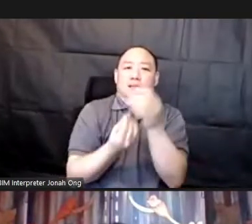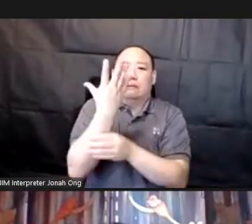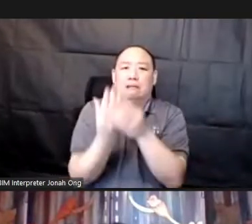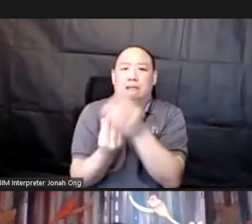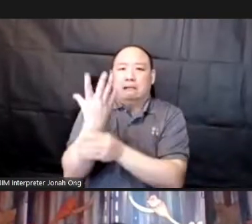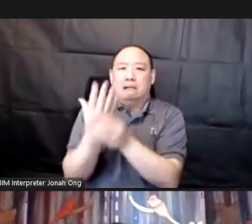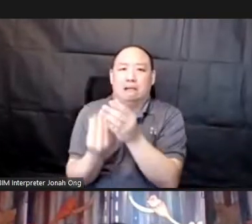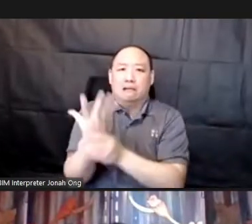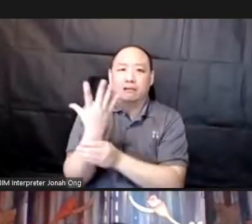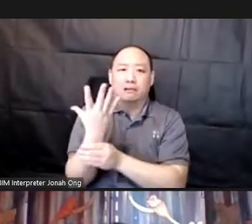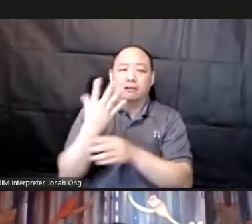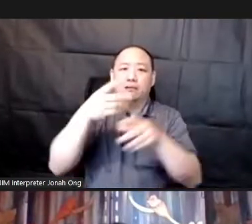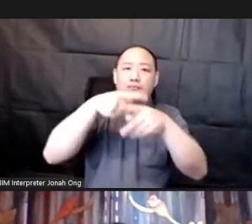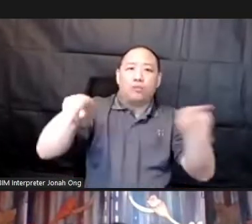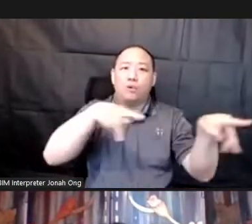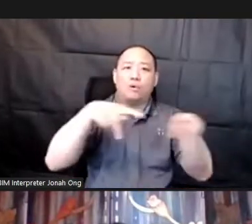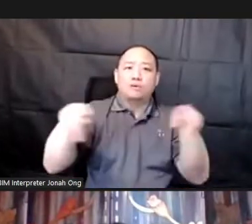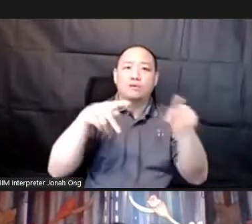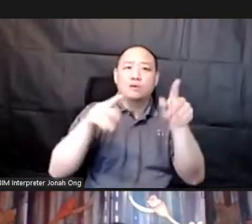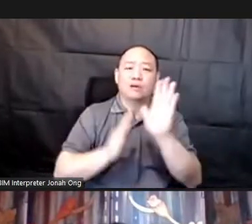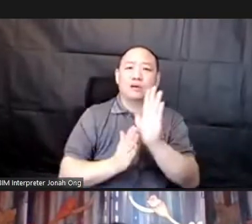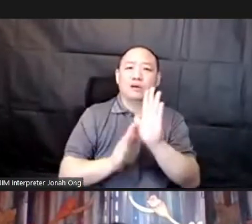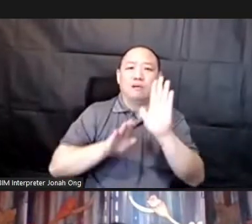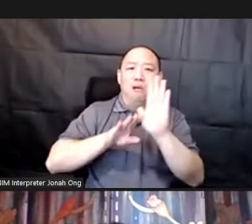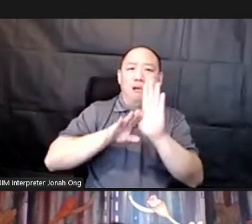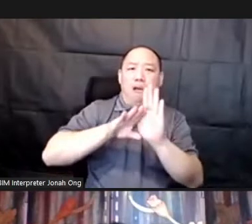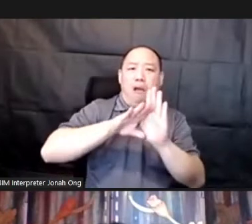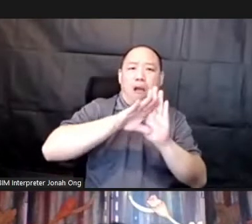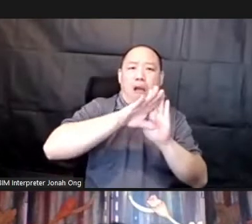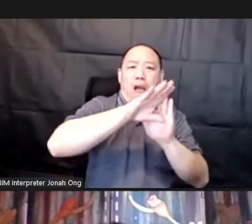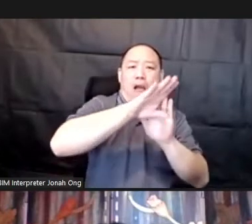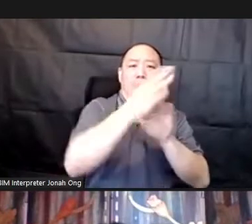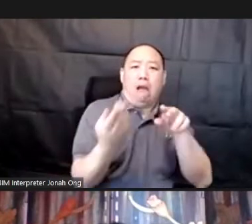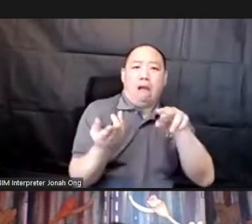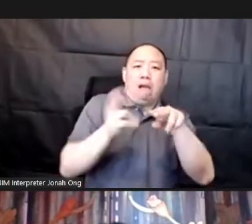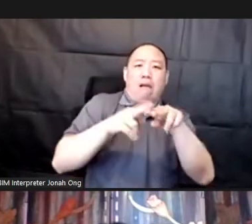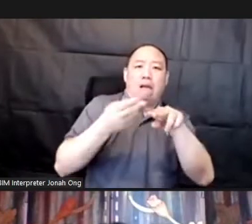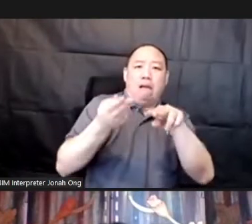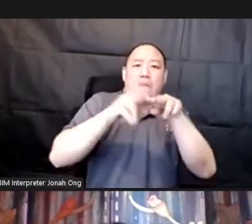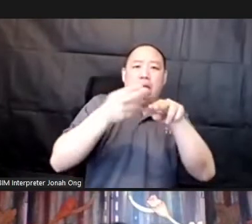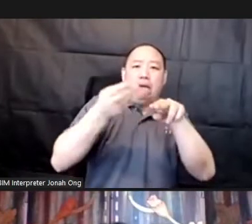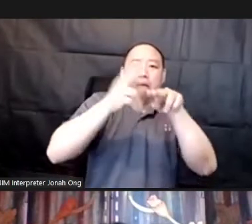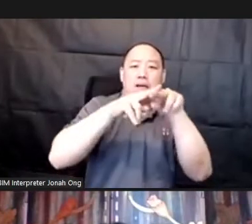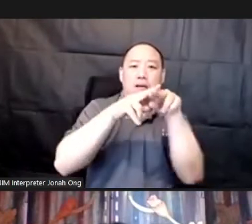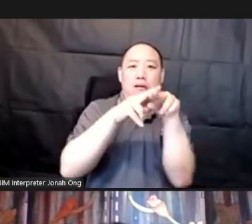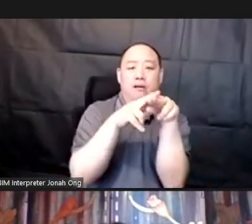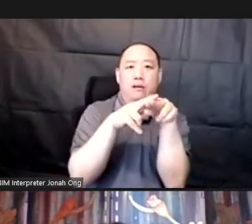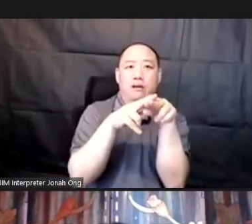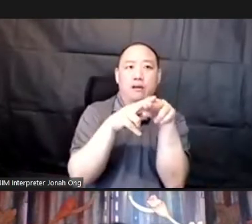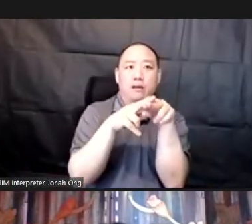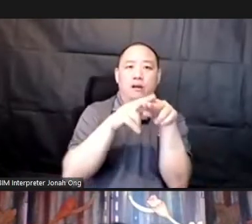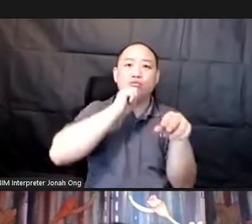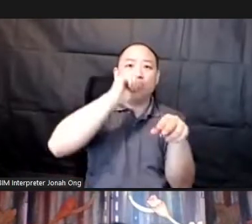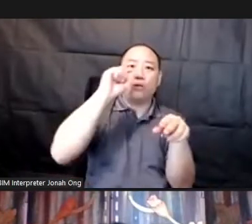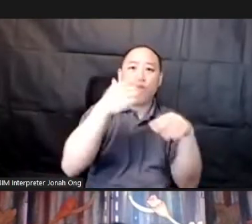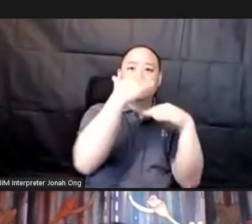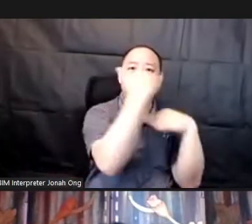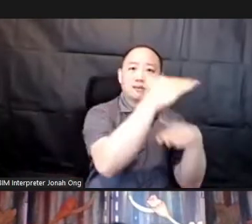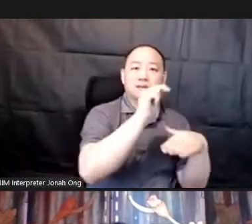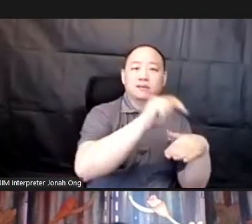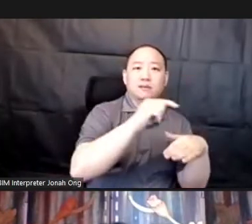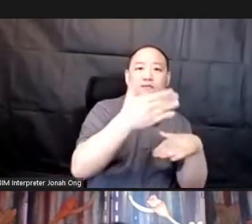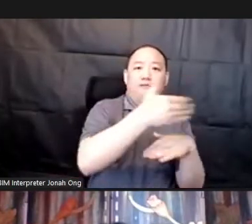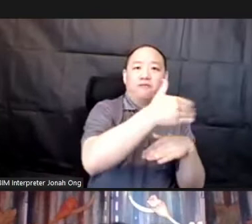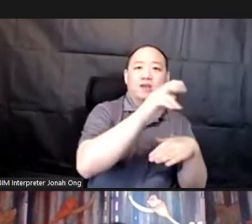From time to time, and they are increasing the productions. So which means, besides tackling the fishing nets problem, we also have to tackle